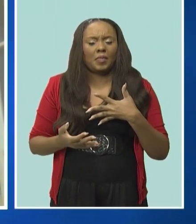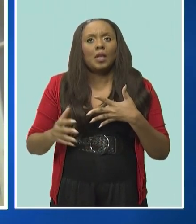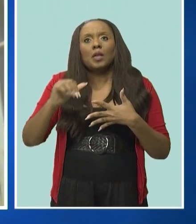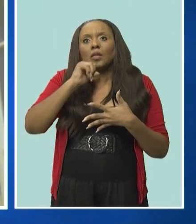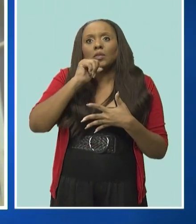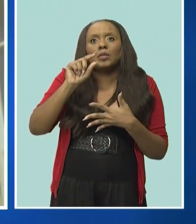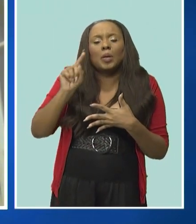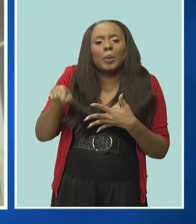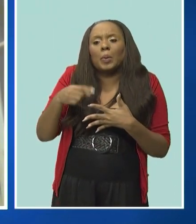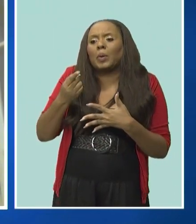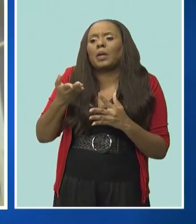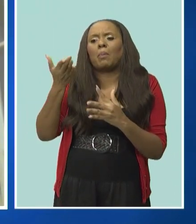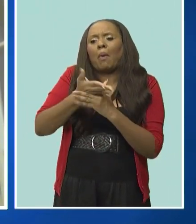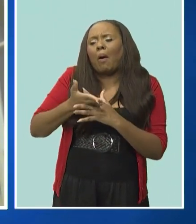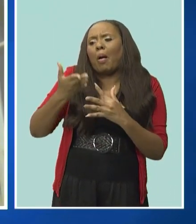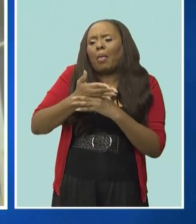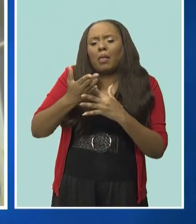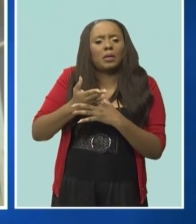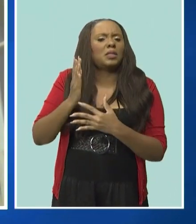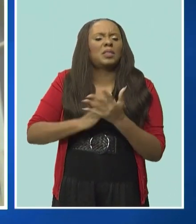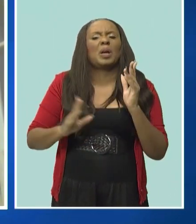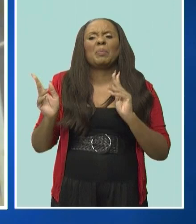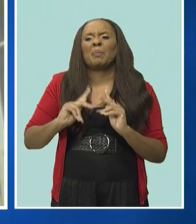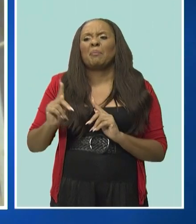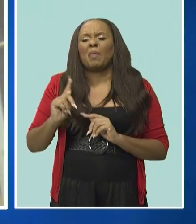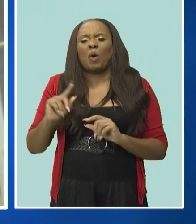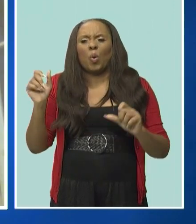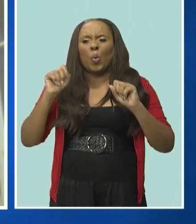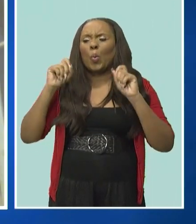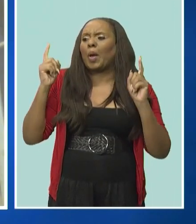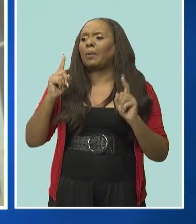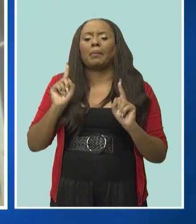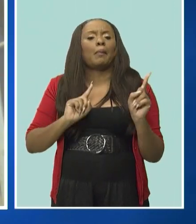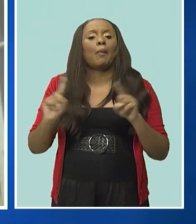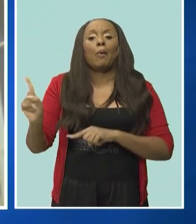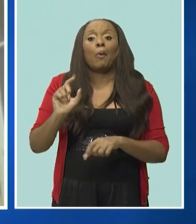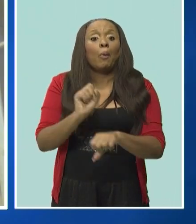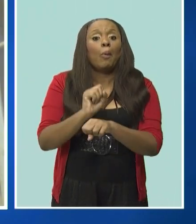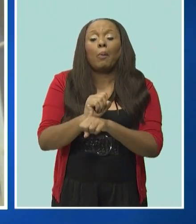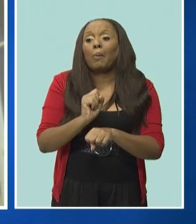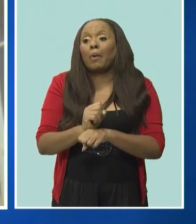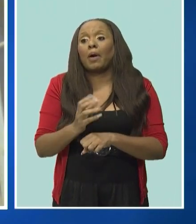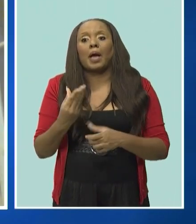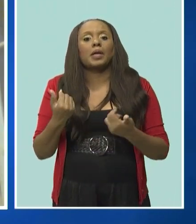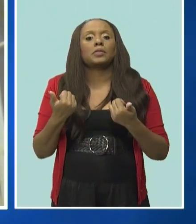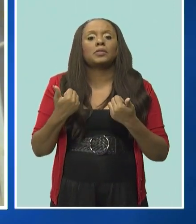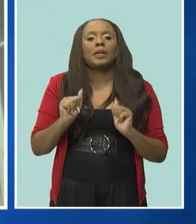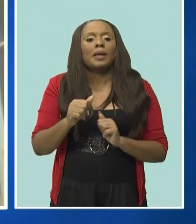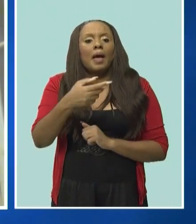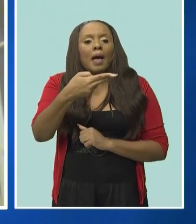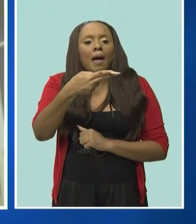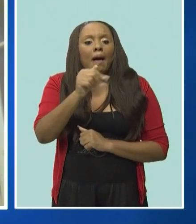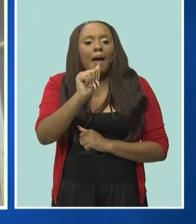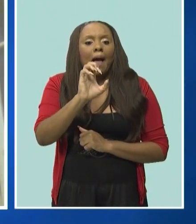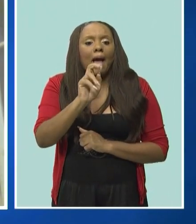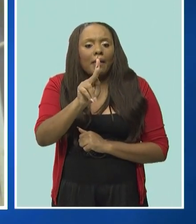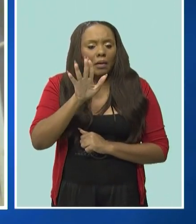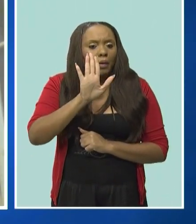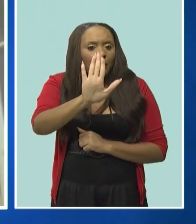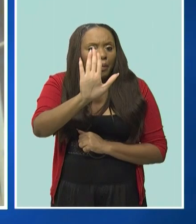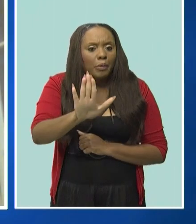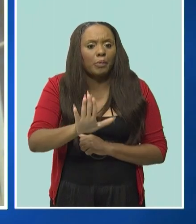sometimes a nuisance activity, and these guys get up every day and they go to work. They actually go to work hacking your